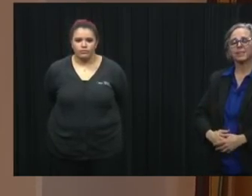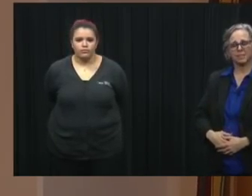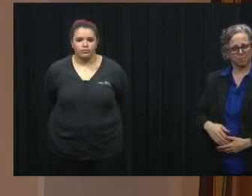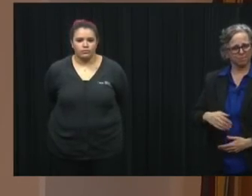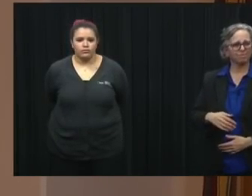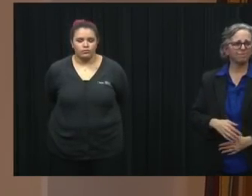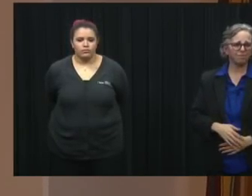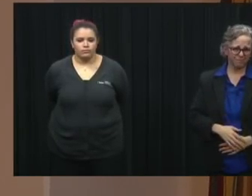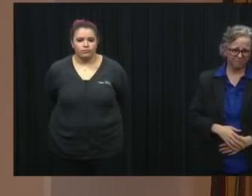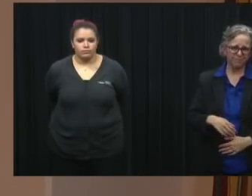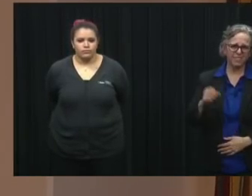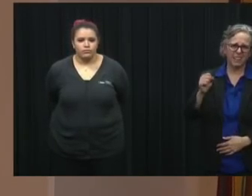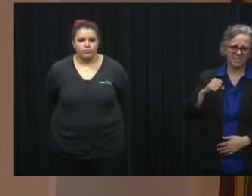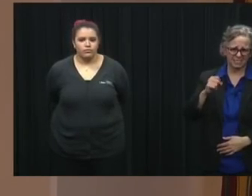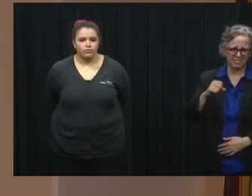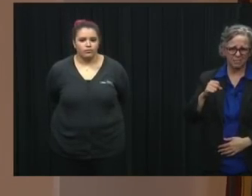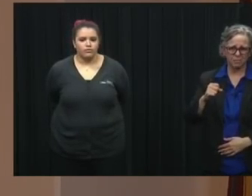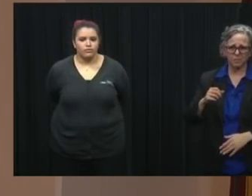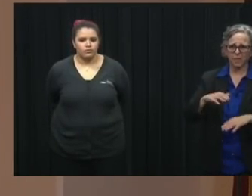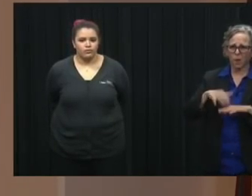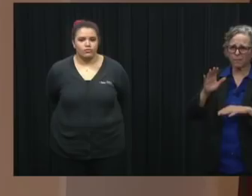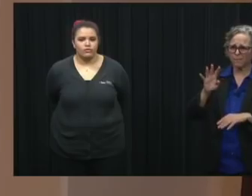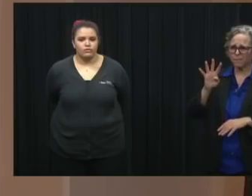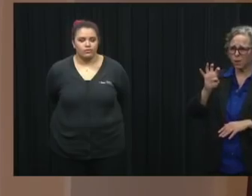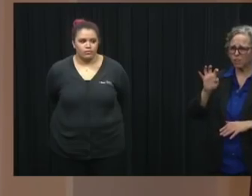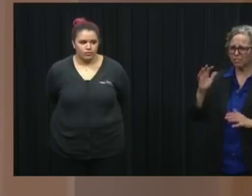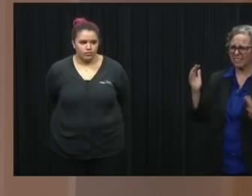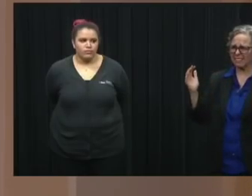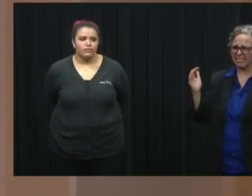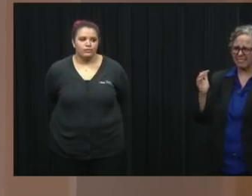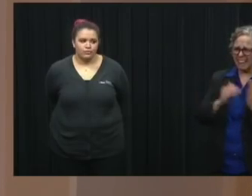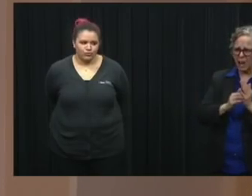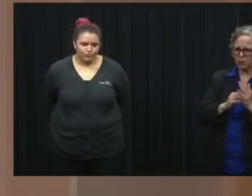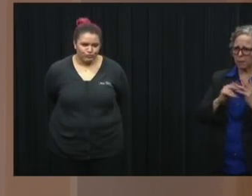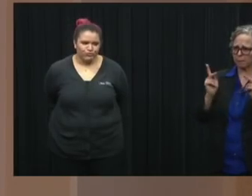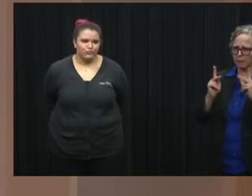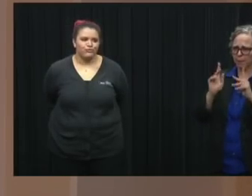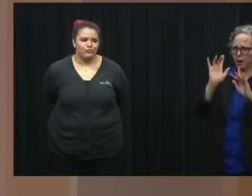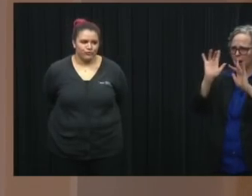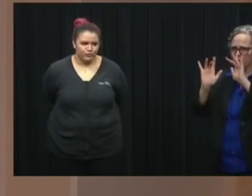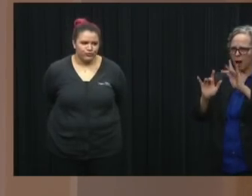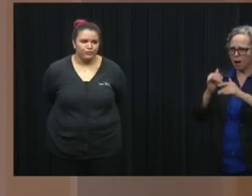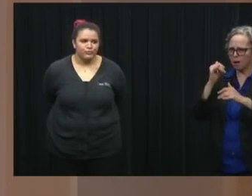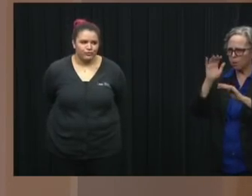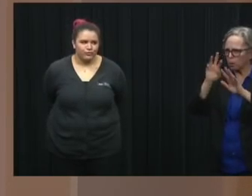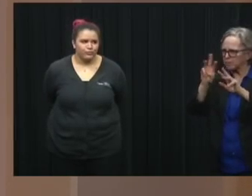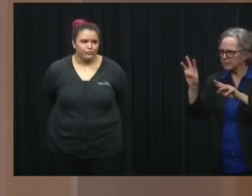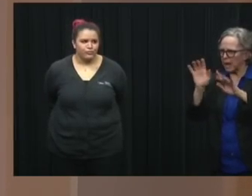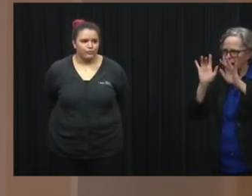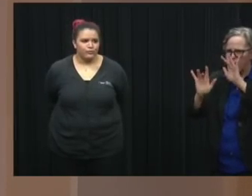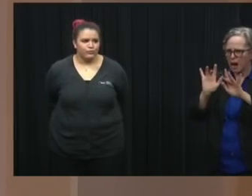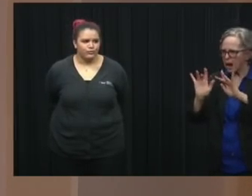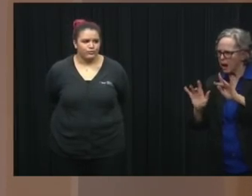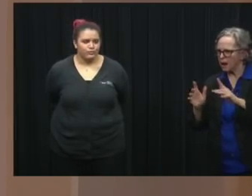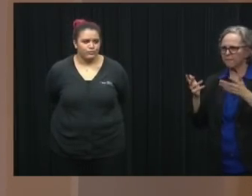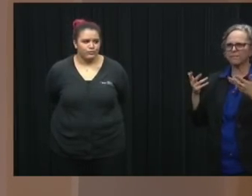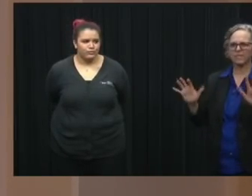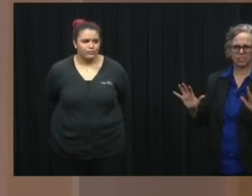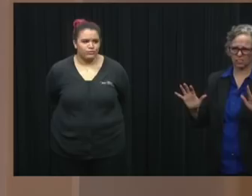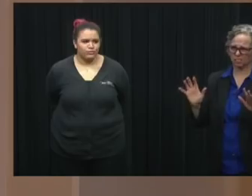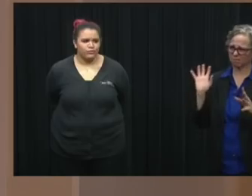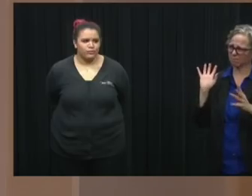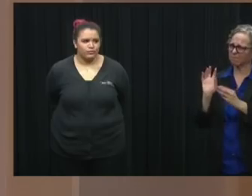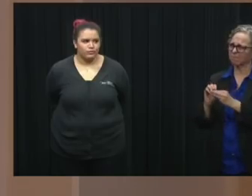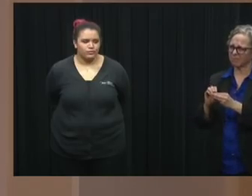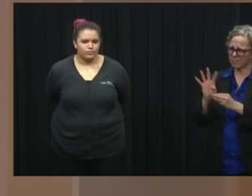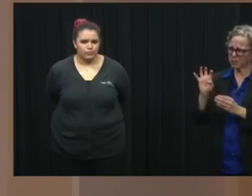400,000 contacts through the website yesterday of people seeking information. And I